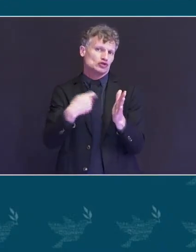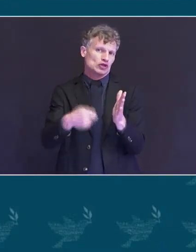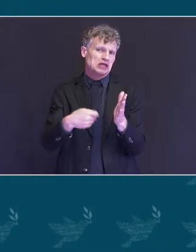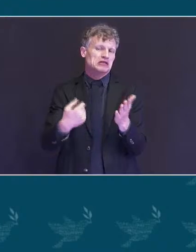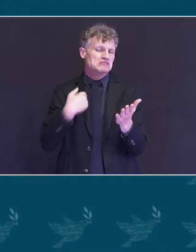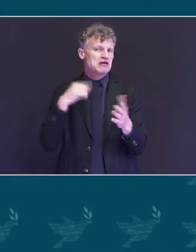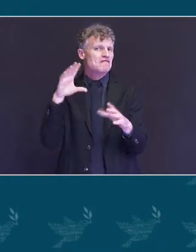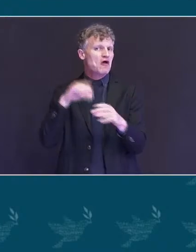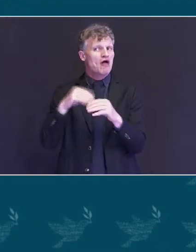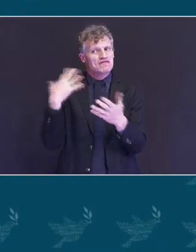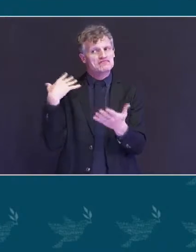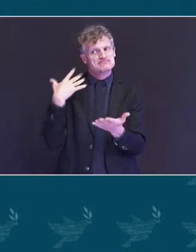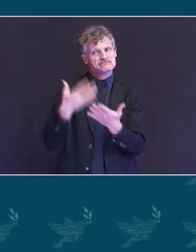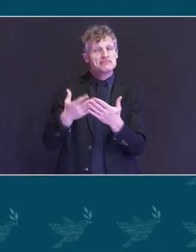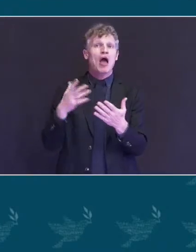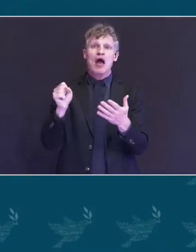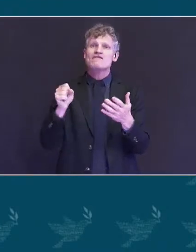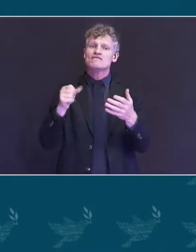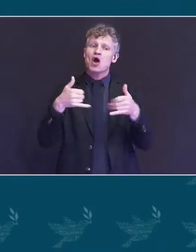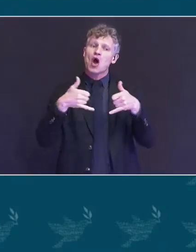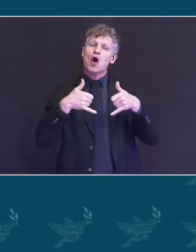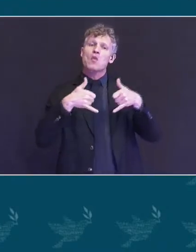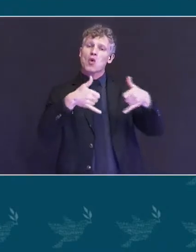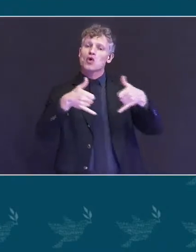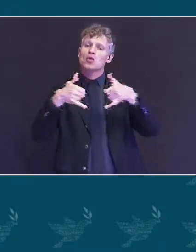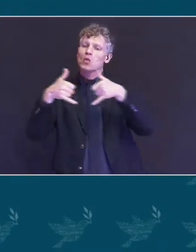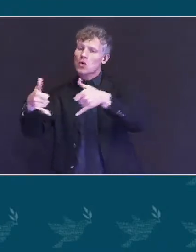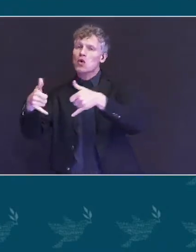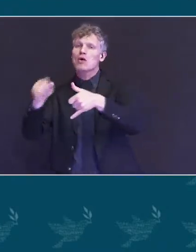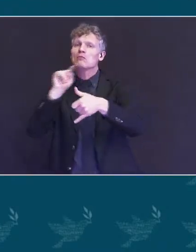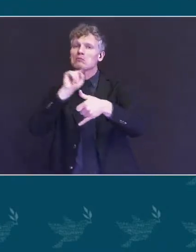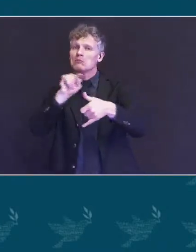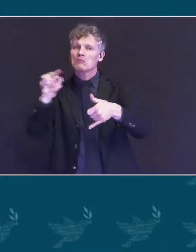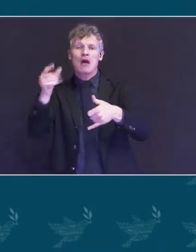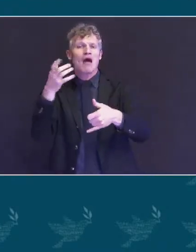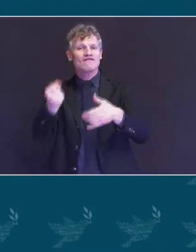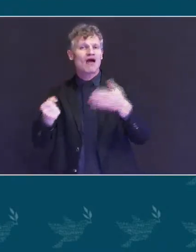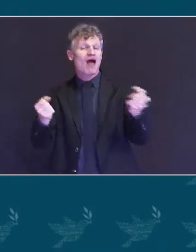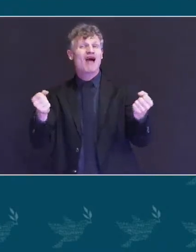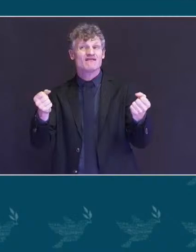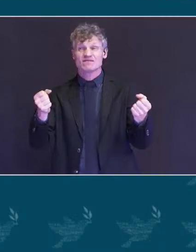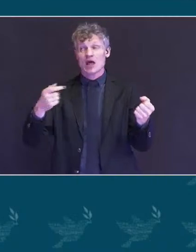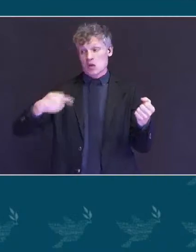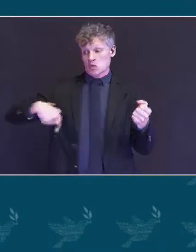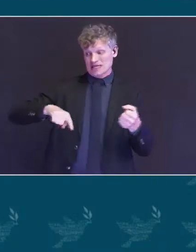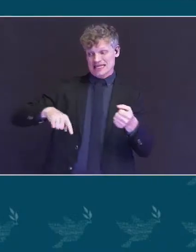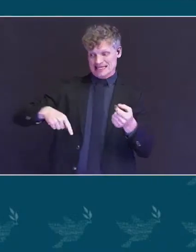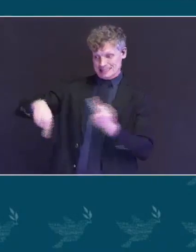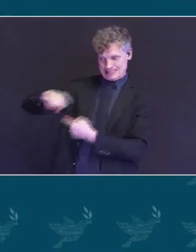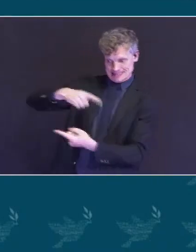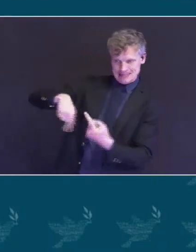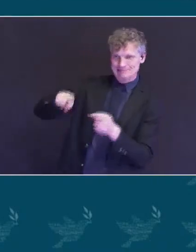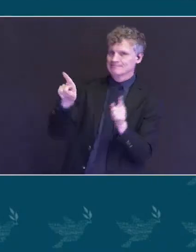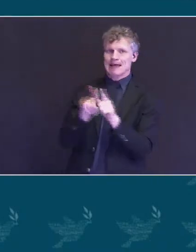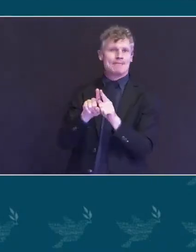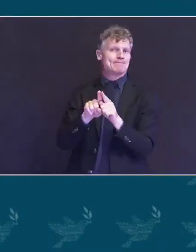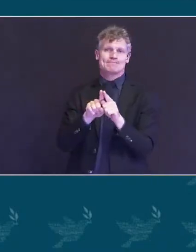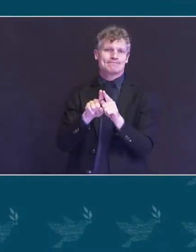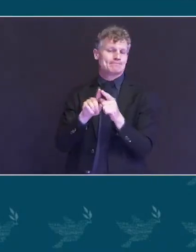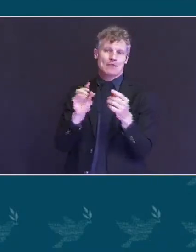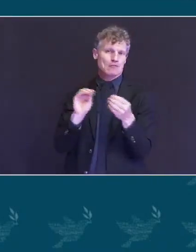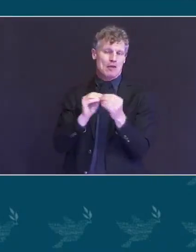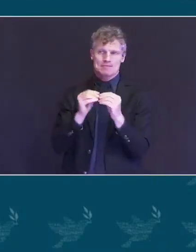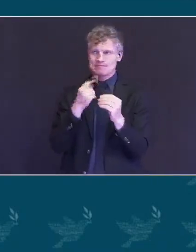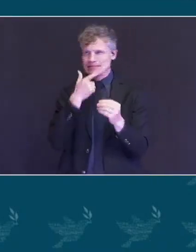are a number of stories that are on there. We grappled with exactly that same problem. And what we found with